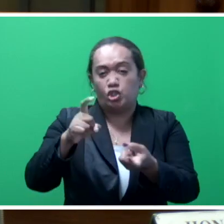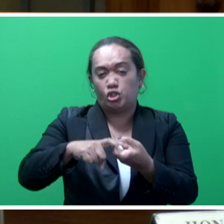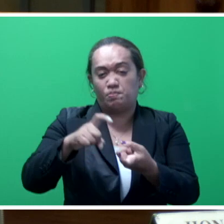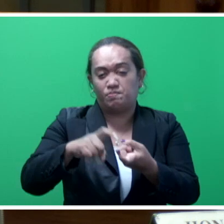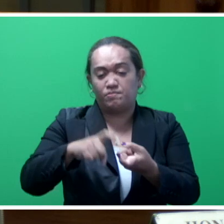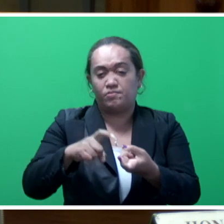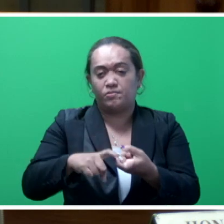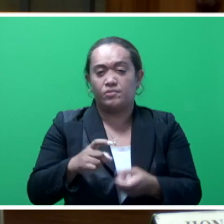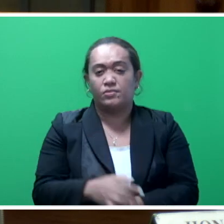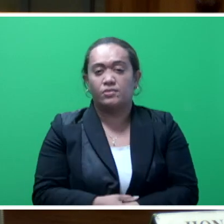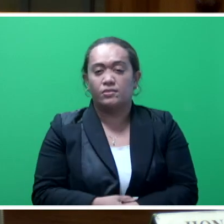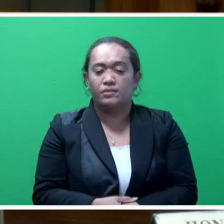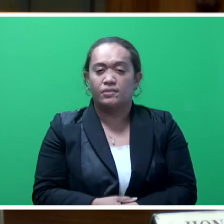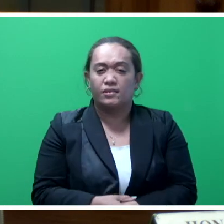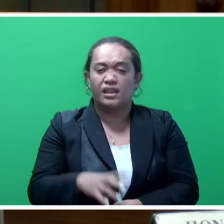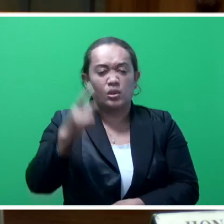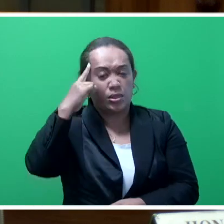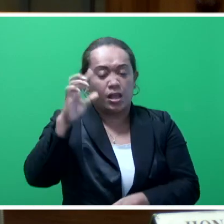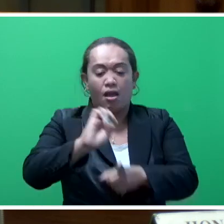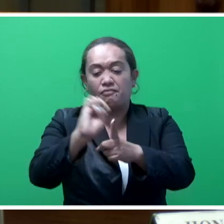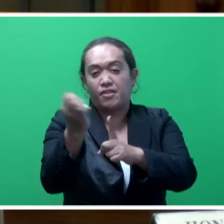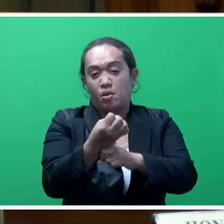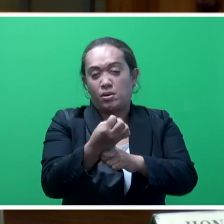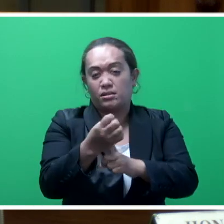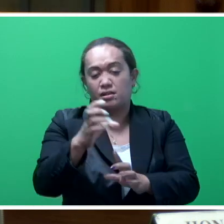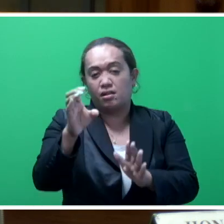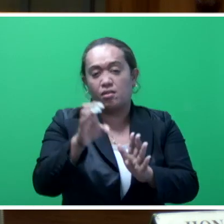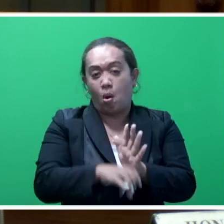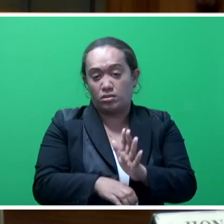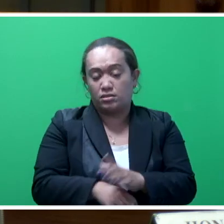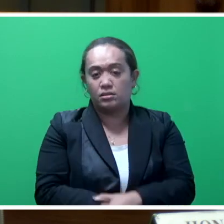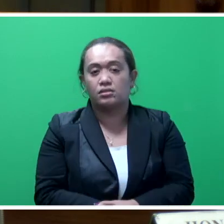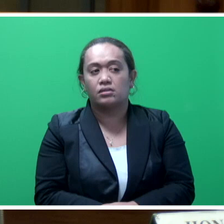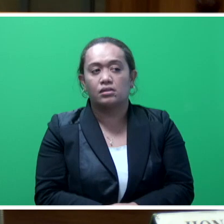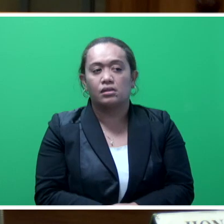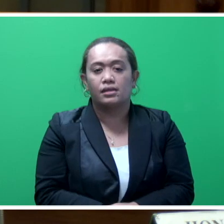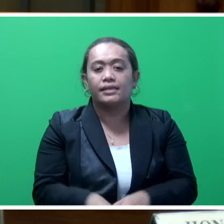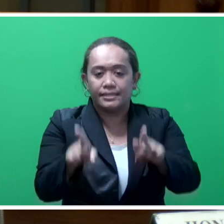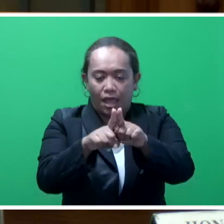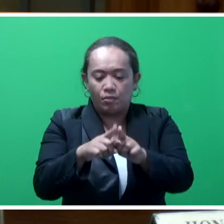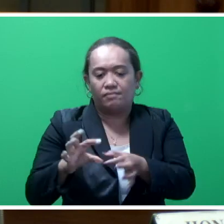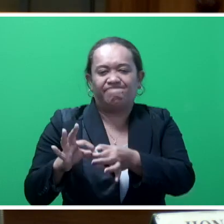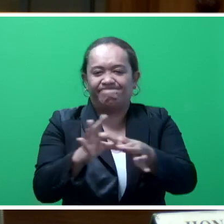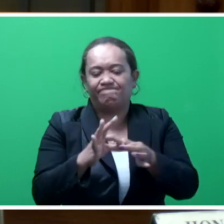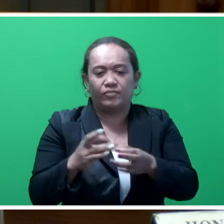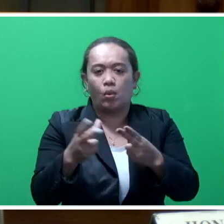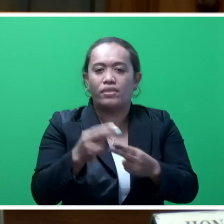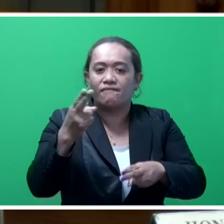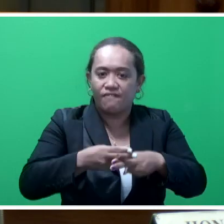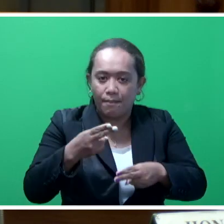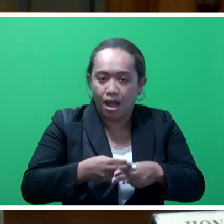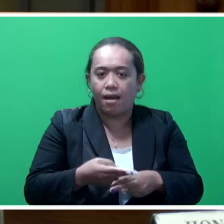very closely with farmers, with organizations to